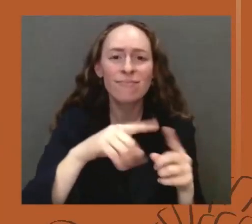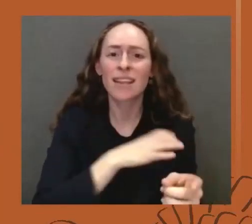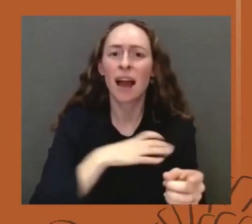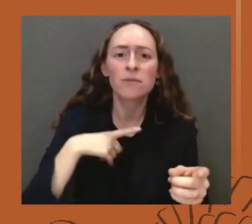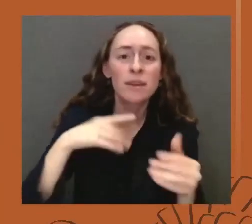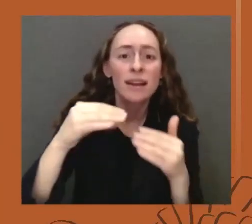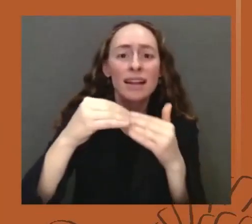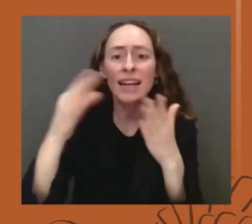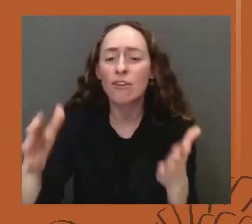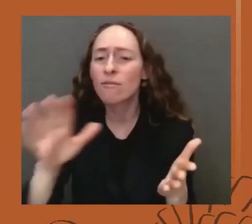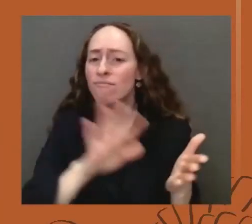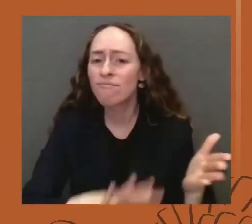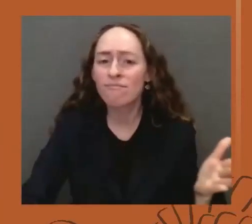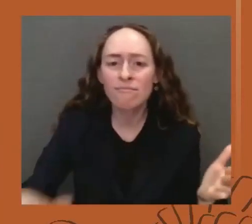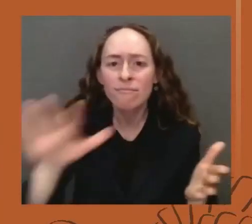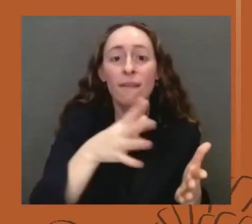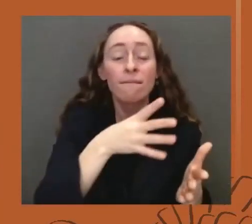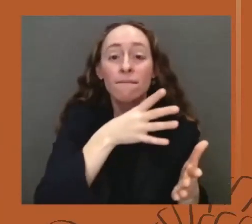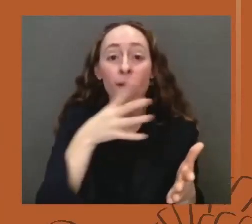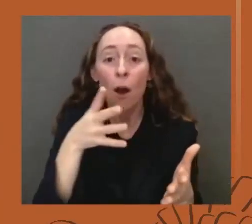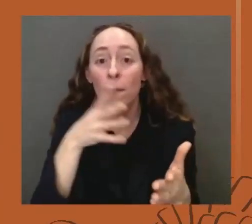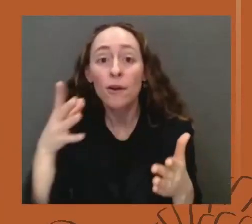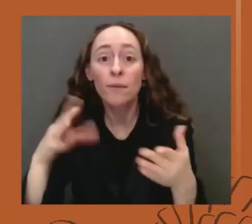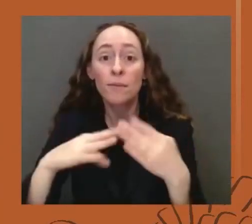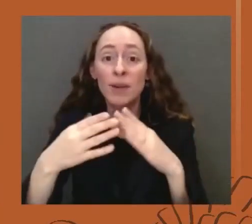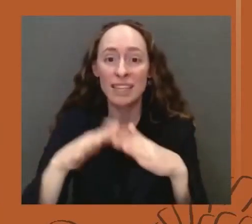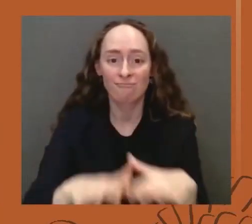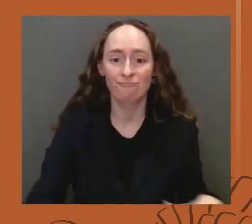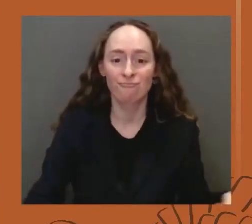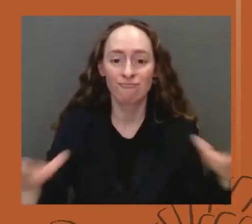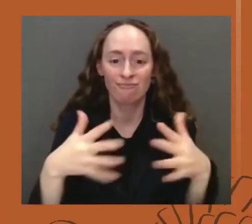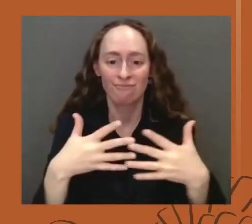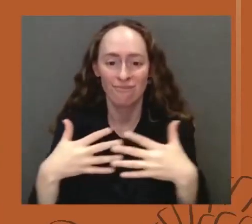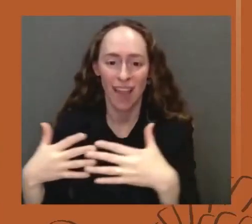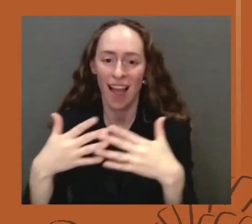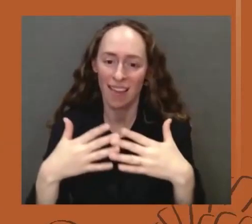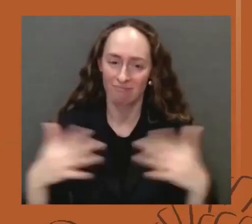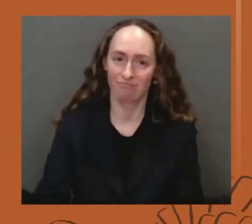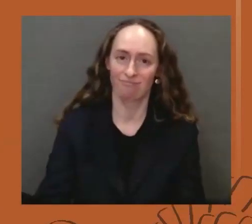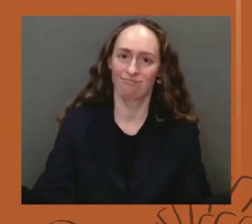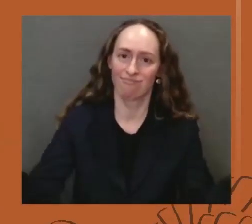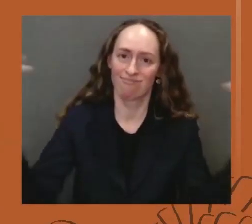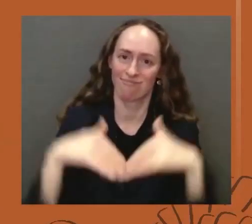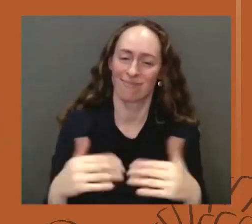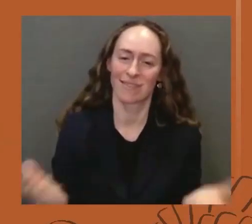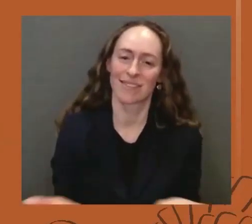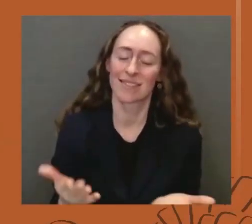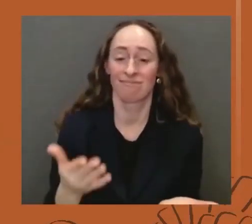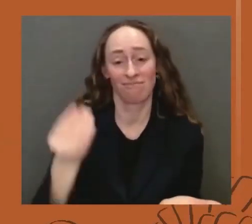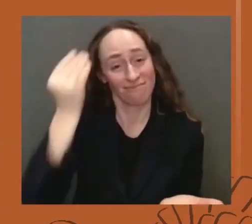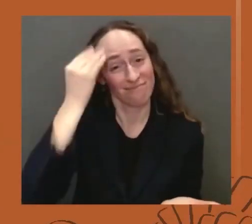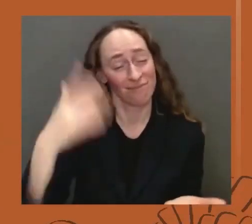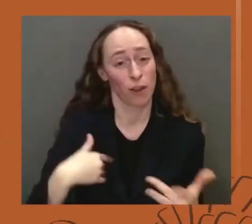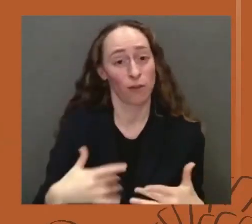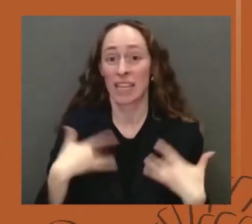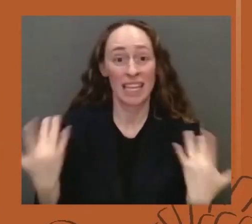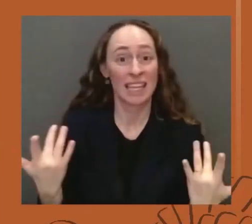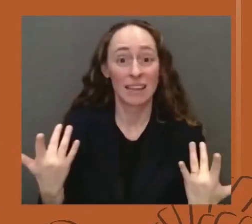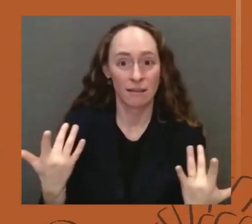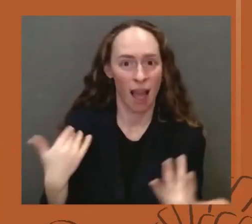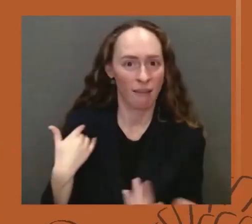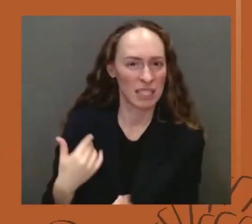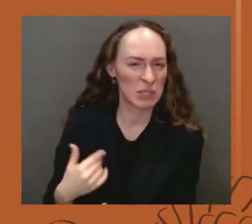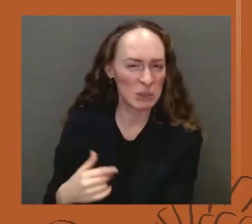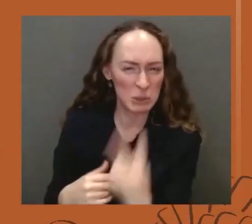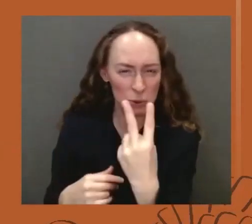to have our honored guests with us today, Liberty and Bell. This is their day. Thanks to